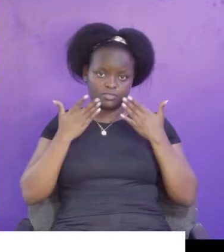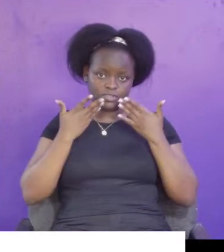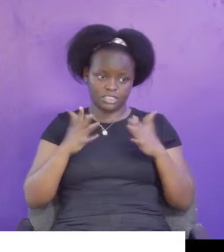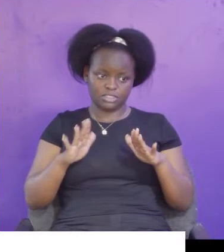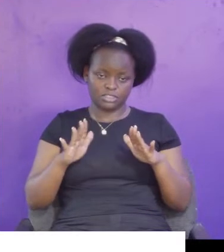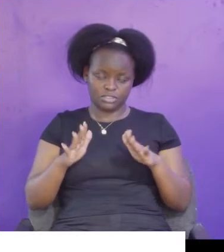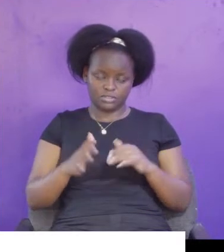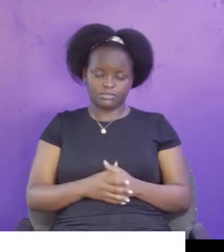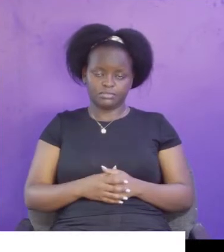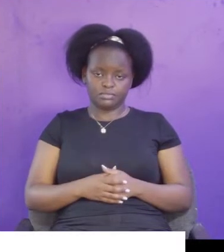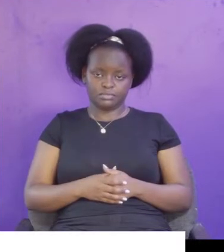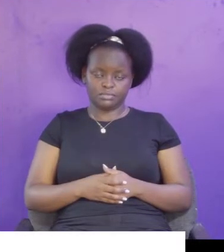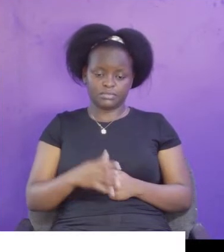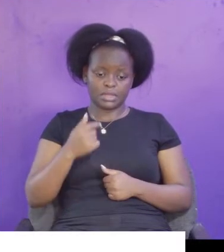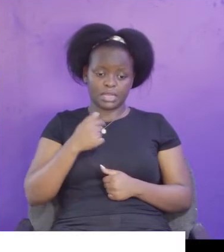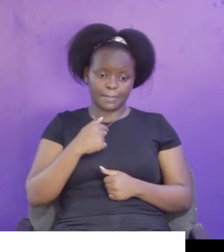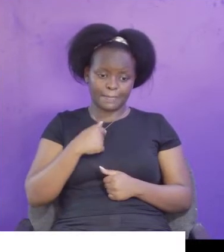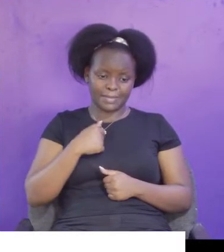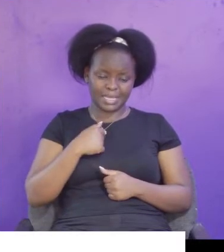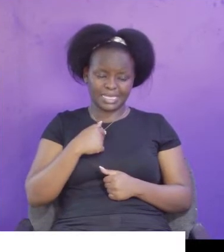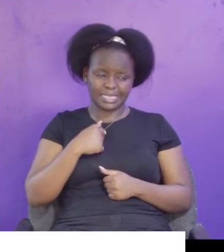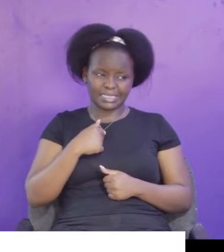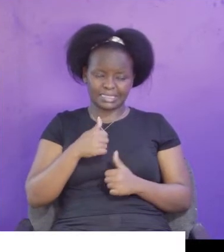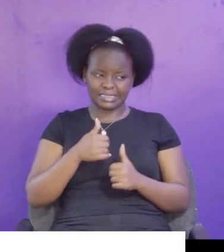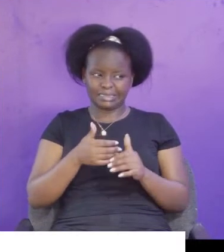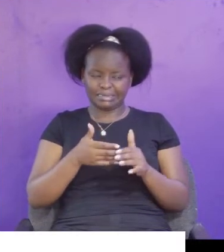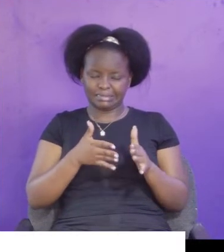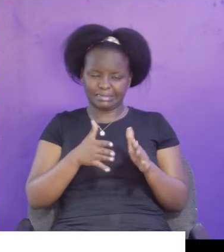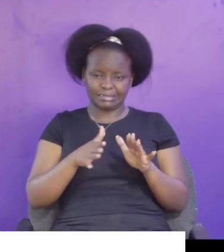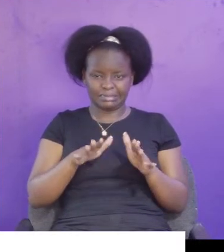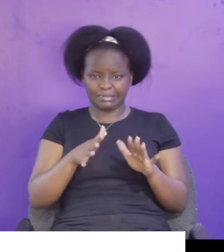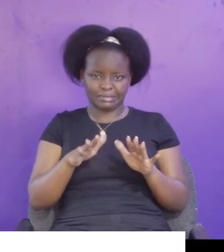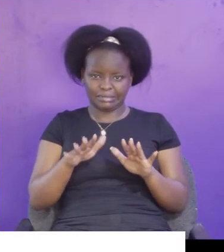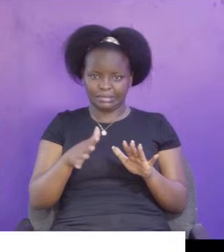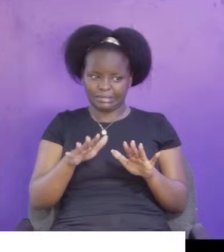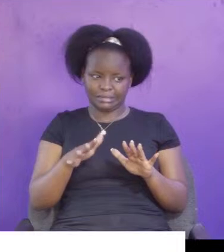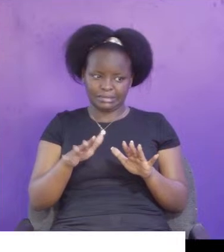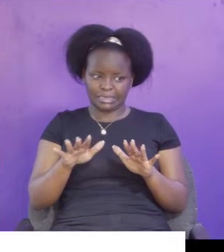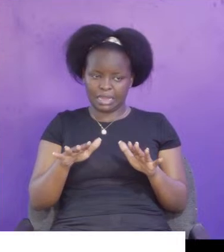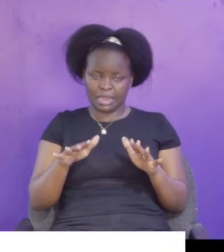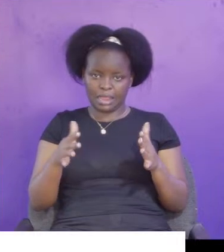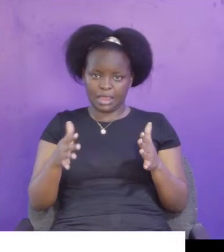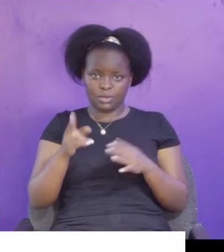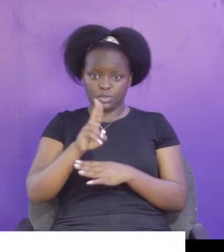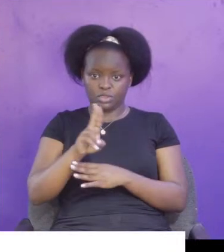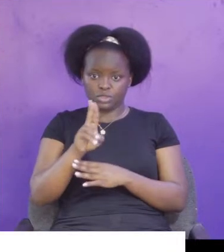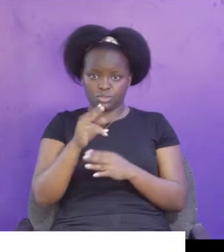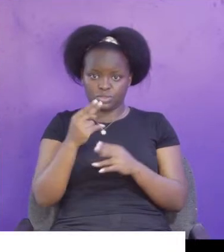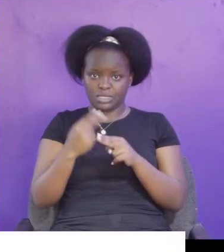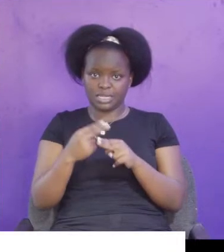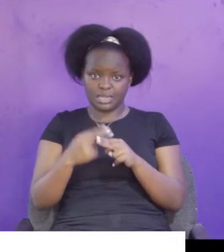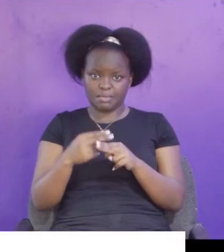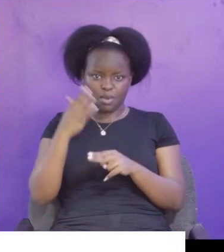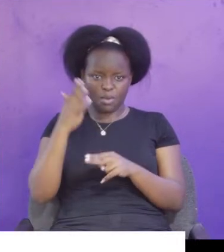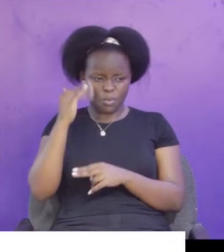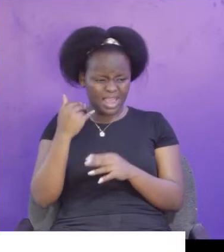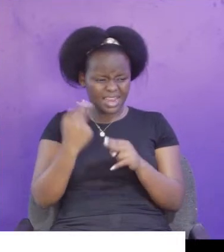I was a bit hesitant the way he gives the name. I said, why do you call him